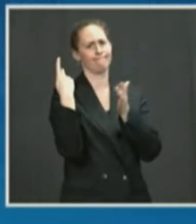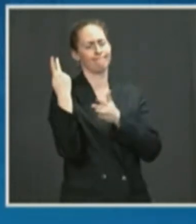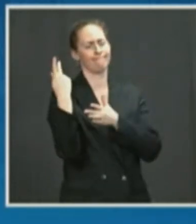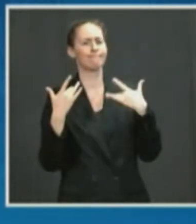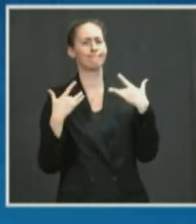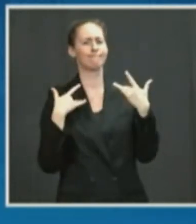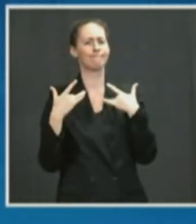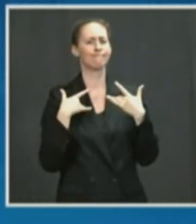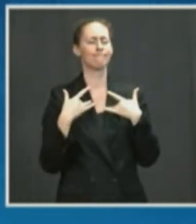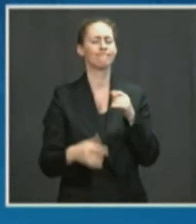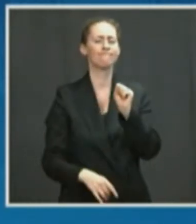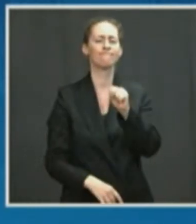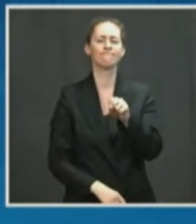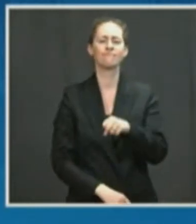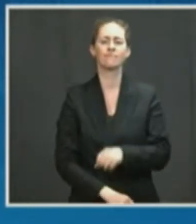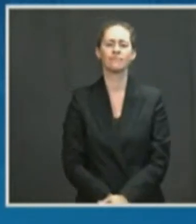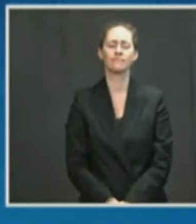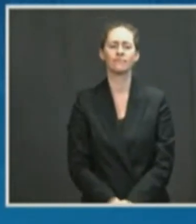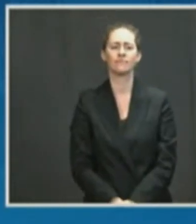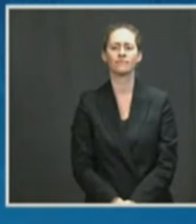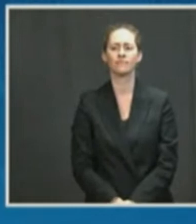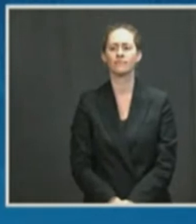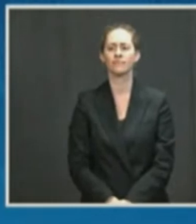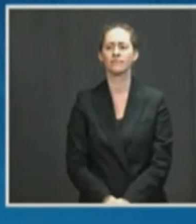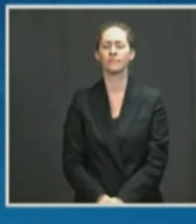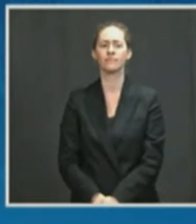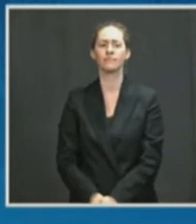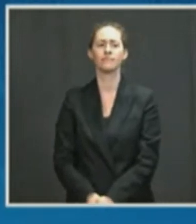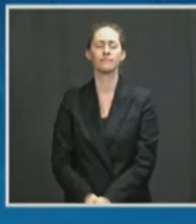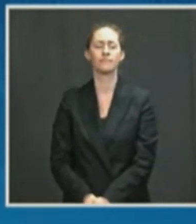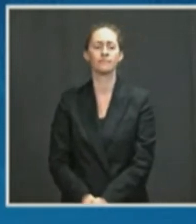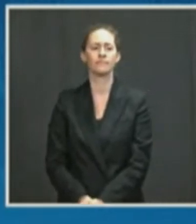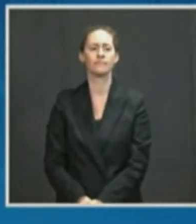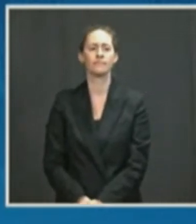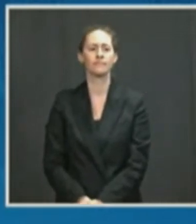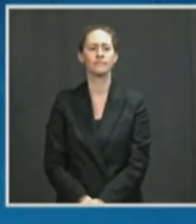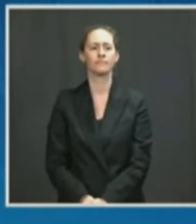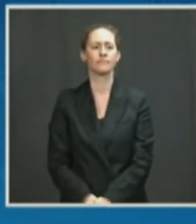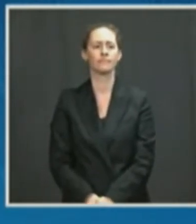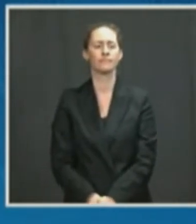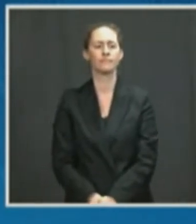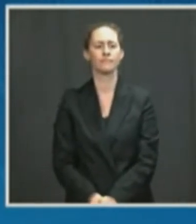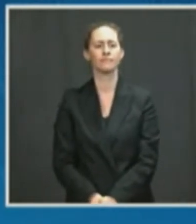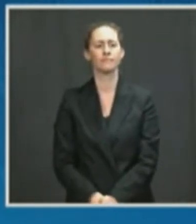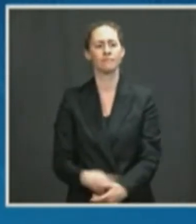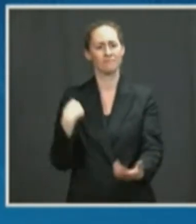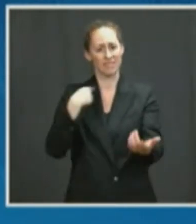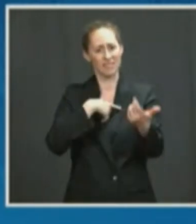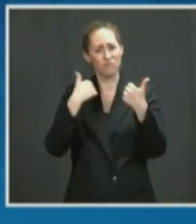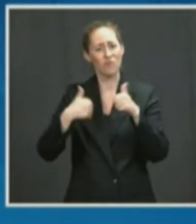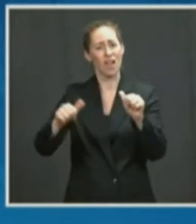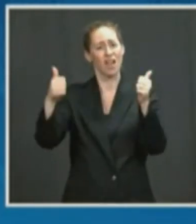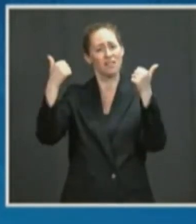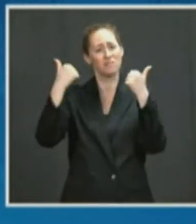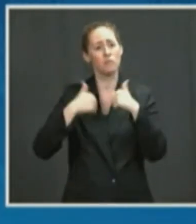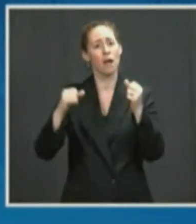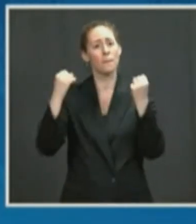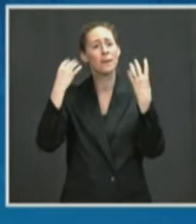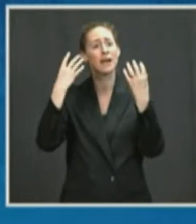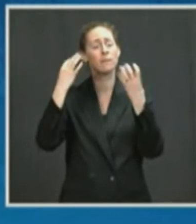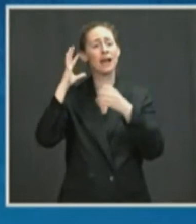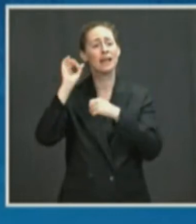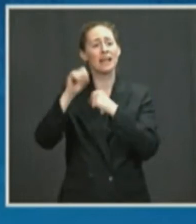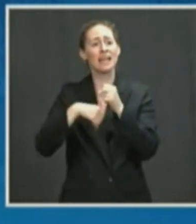has been faced with many barriers to control in the country. Our commitment is to improve the capability by providing